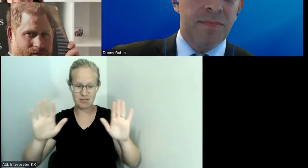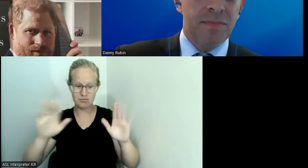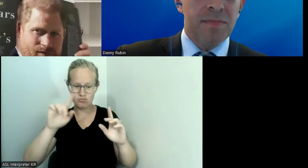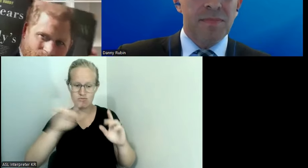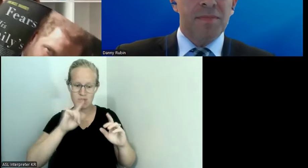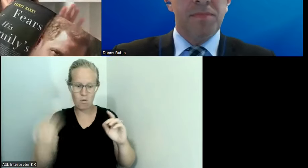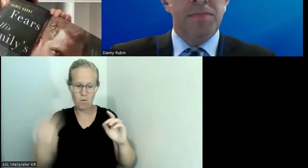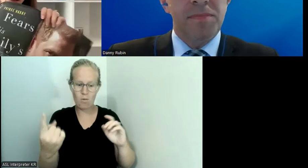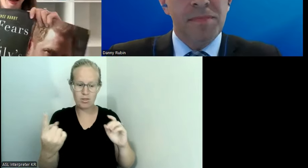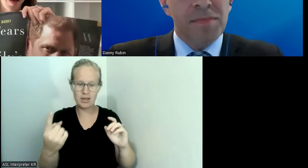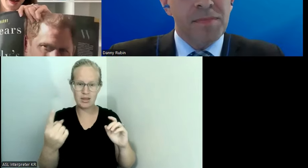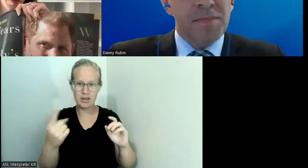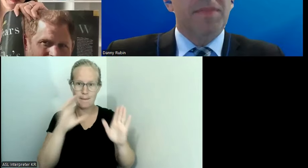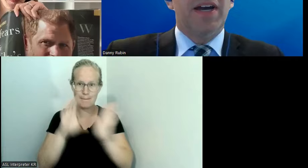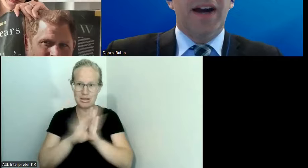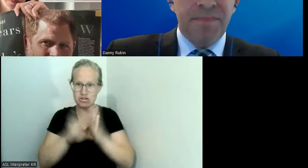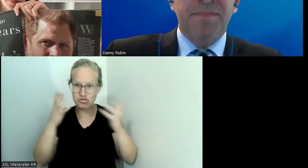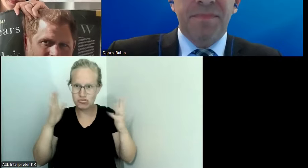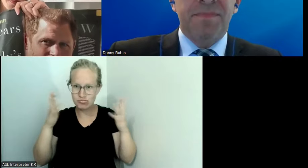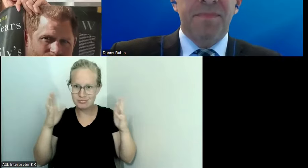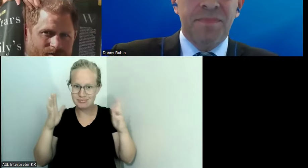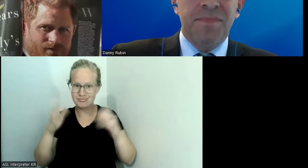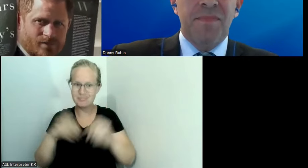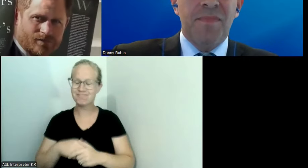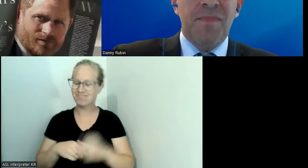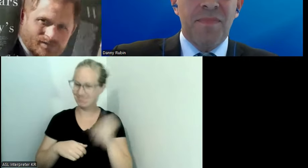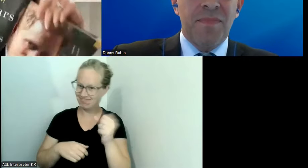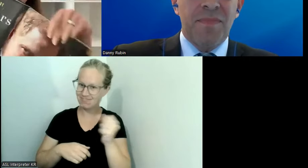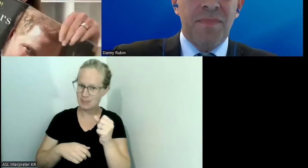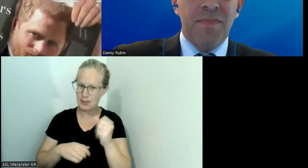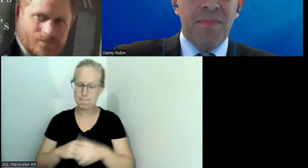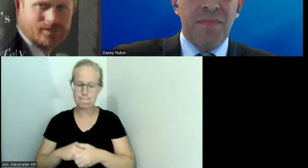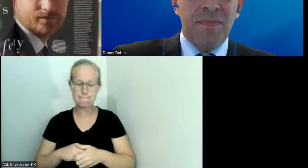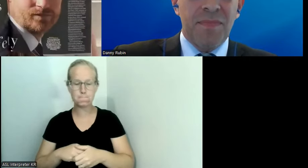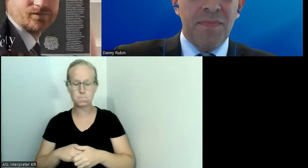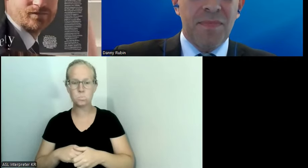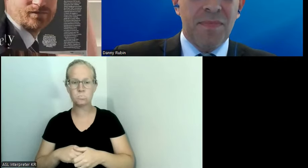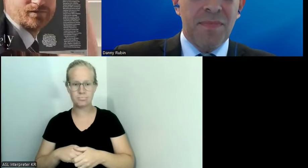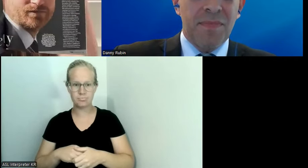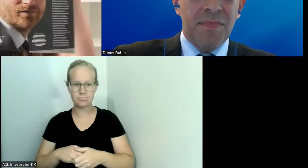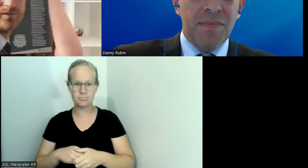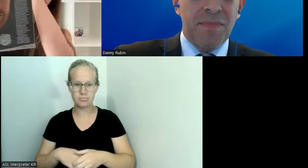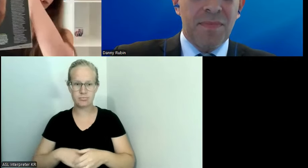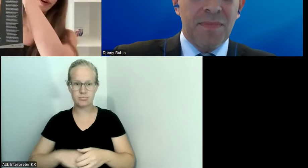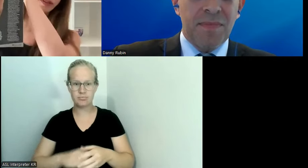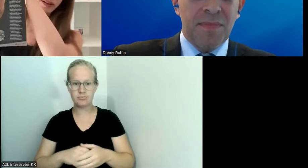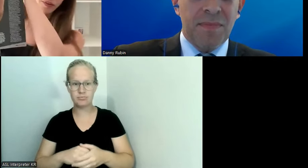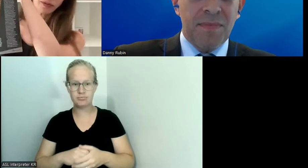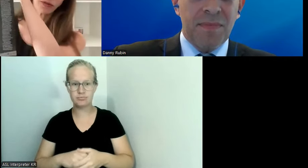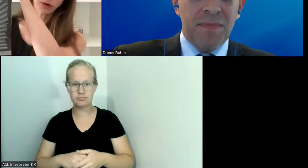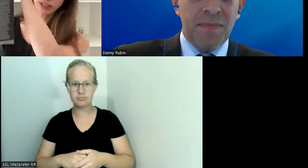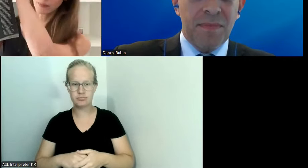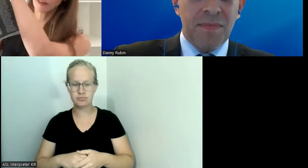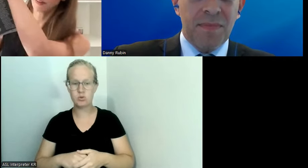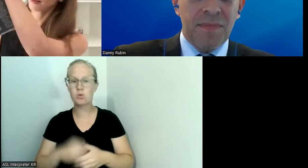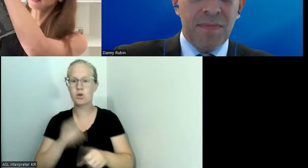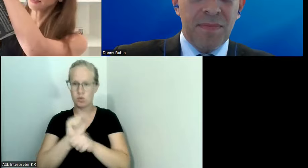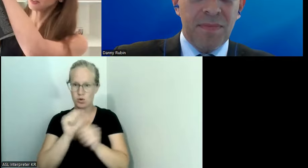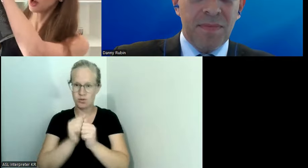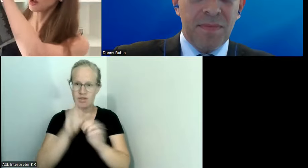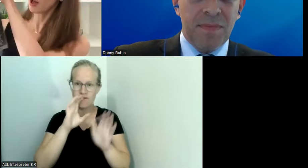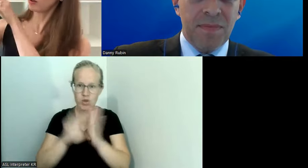really photo. Um, yeah. And, and, uh, so the, we work with the, with the photo team